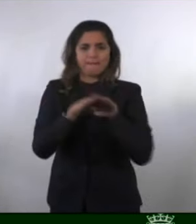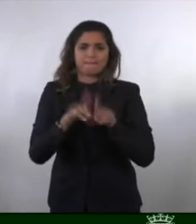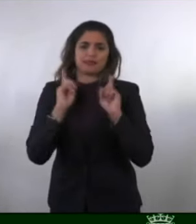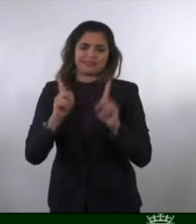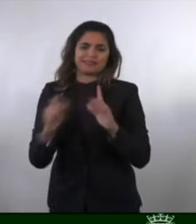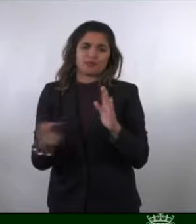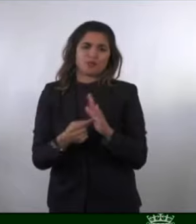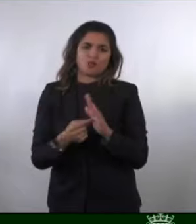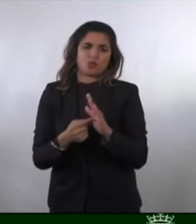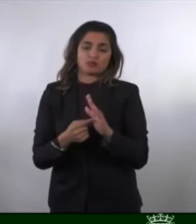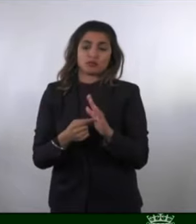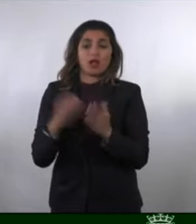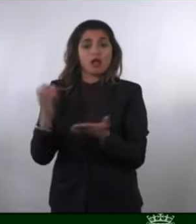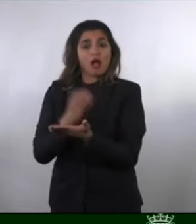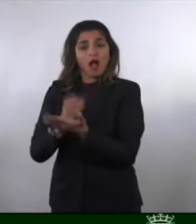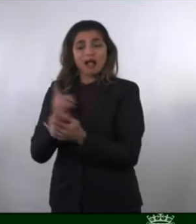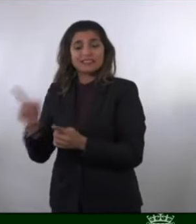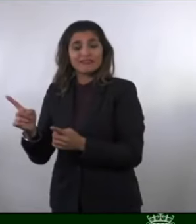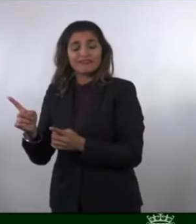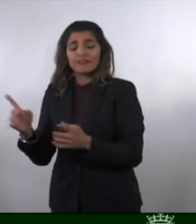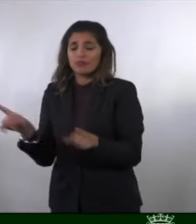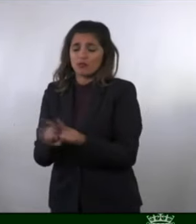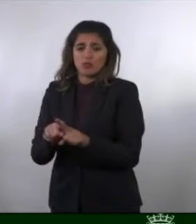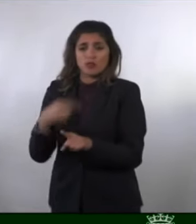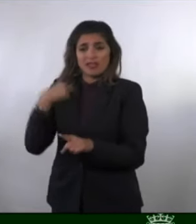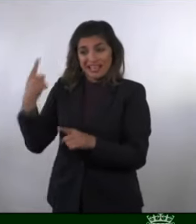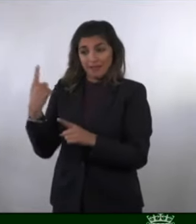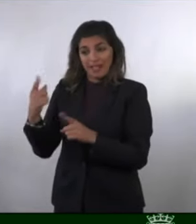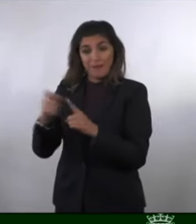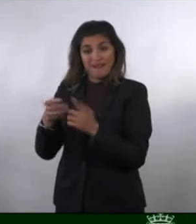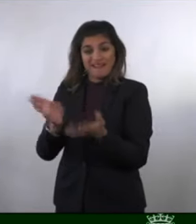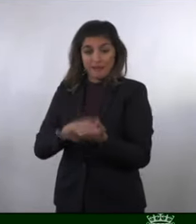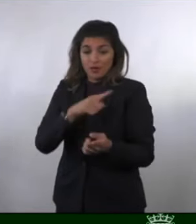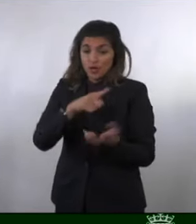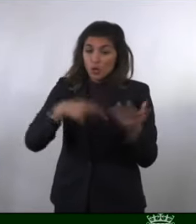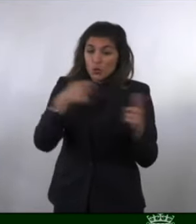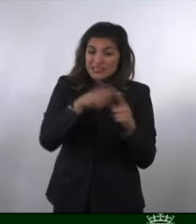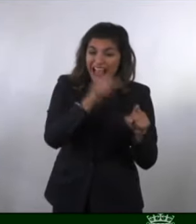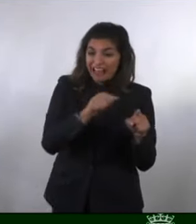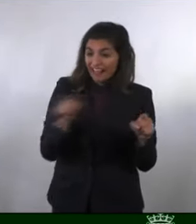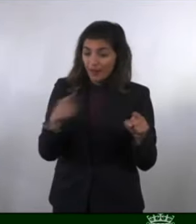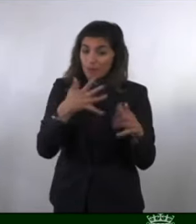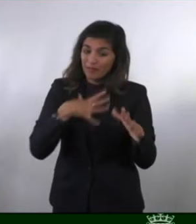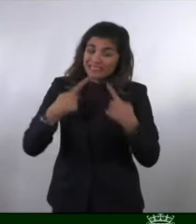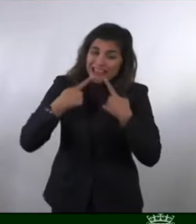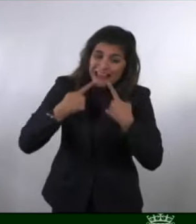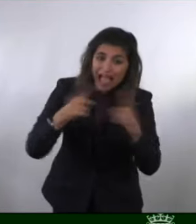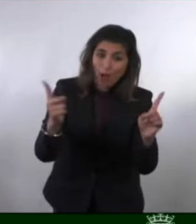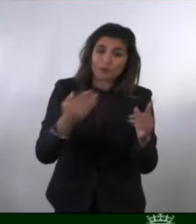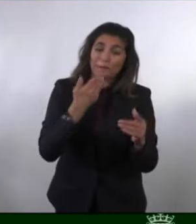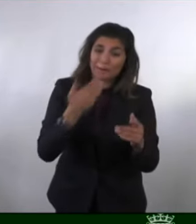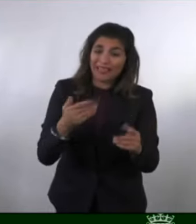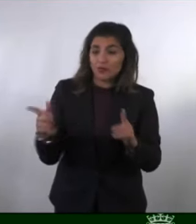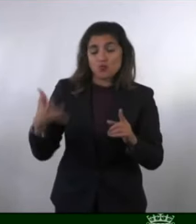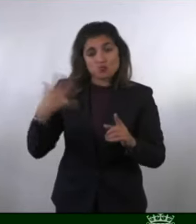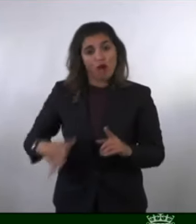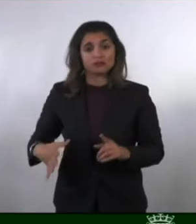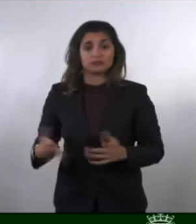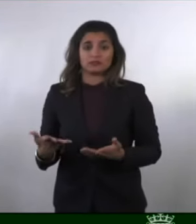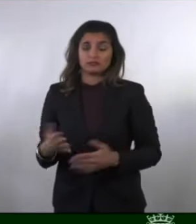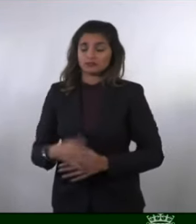member for Cardiff West, will he, as the Prime Minister for the whole of the United Kingdom, announce that? Prime